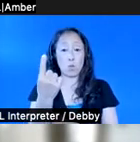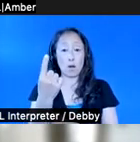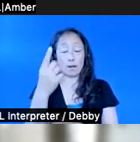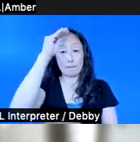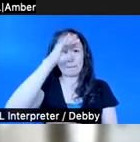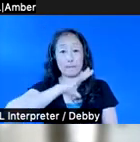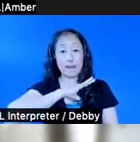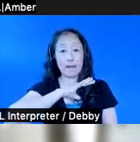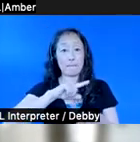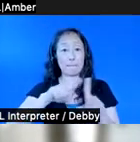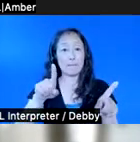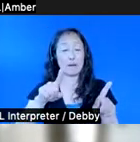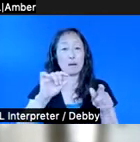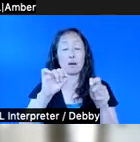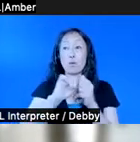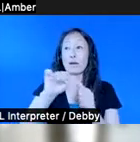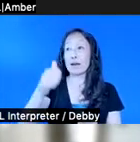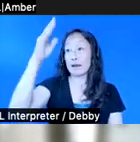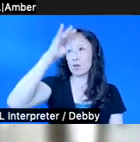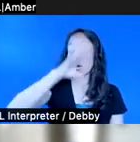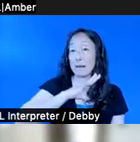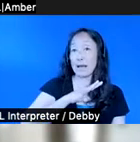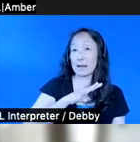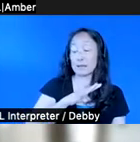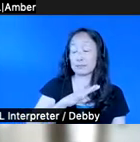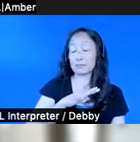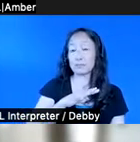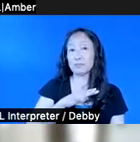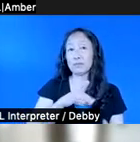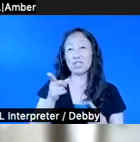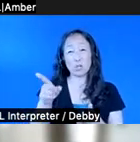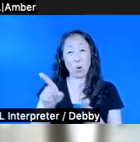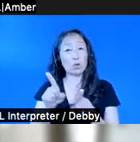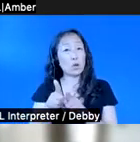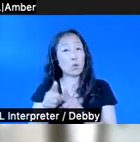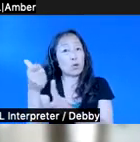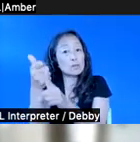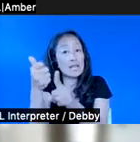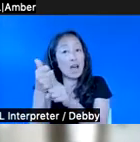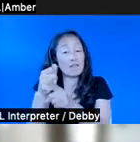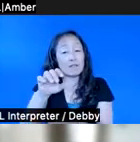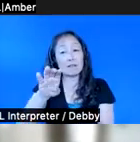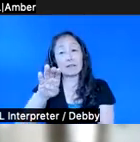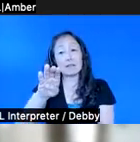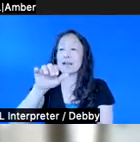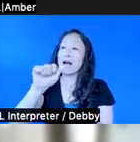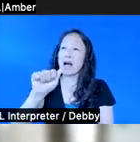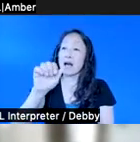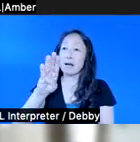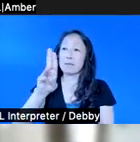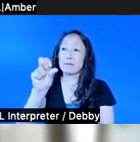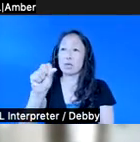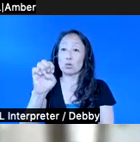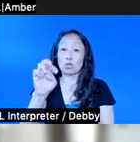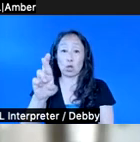man, but with another man, she was the abuser. So we had to work with